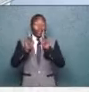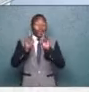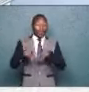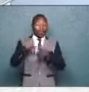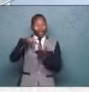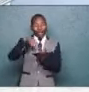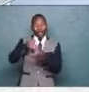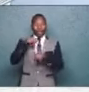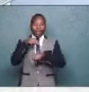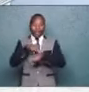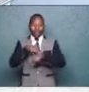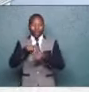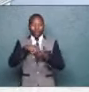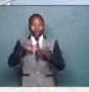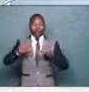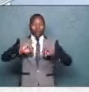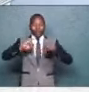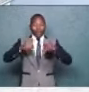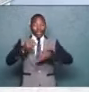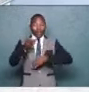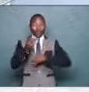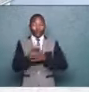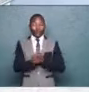pantawi yakalembera oyeserera amene